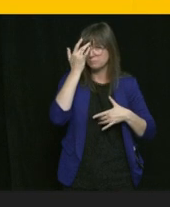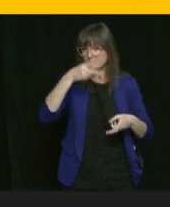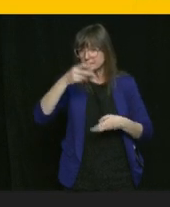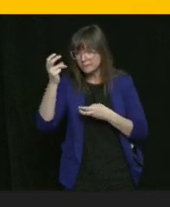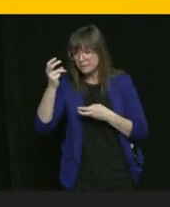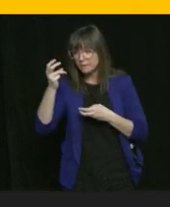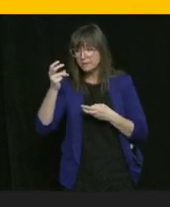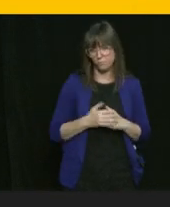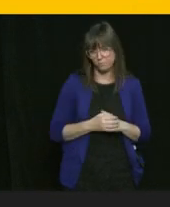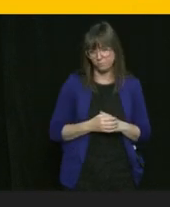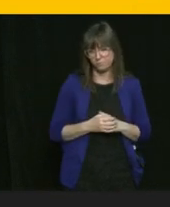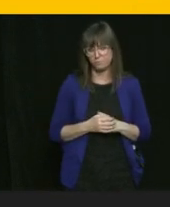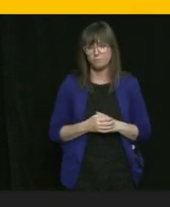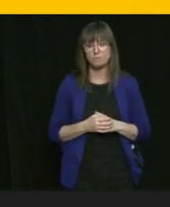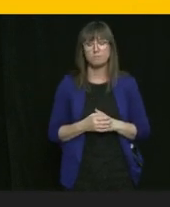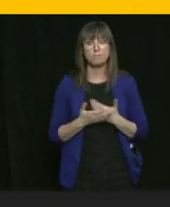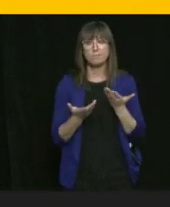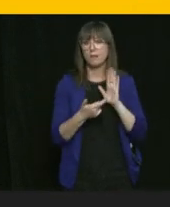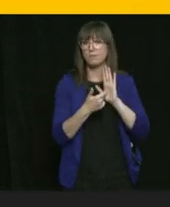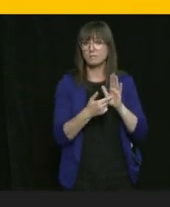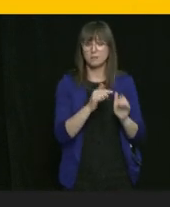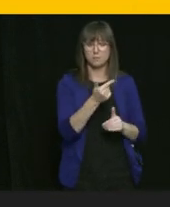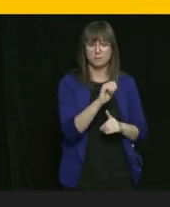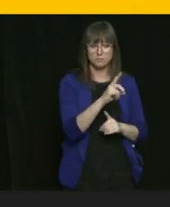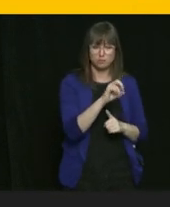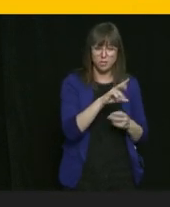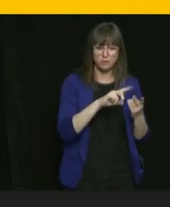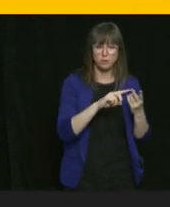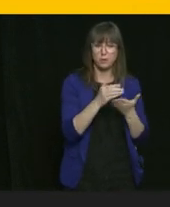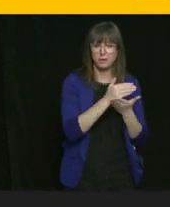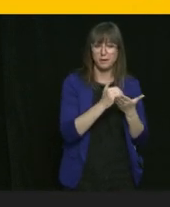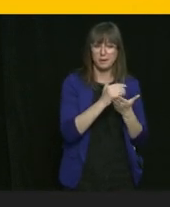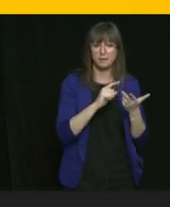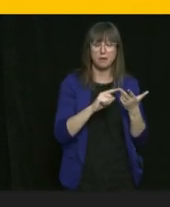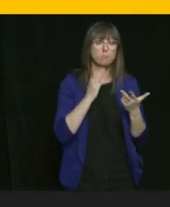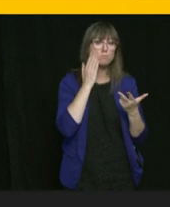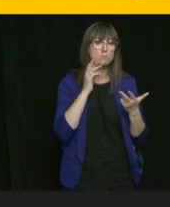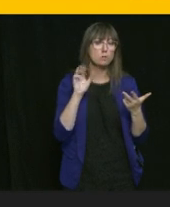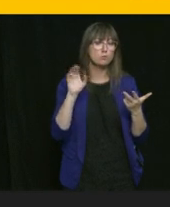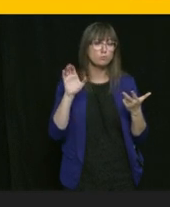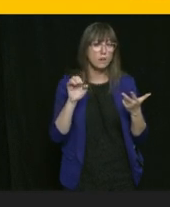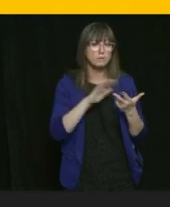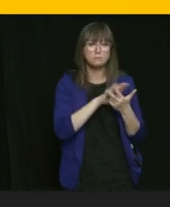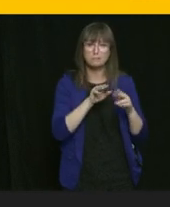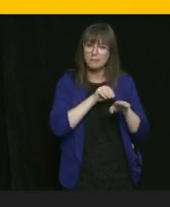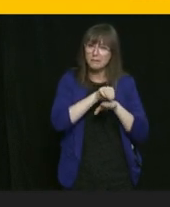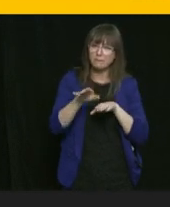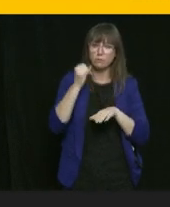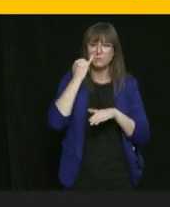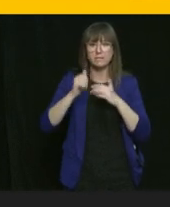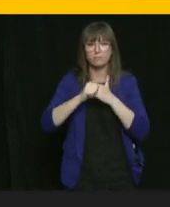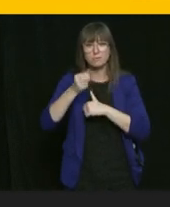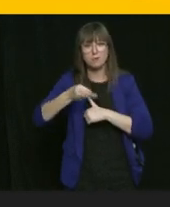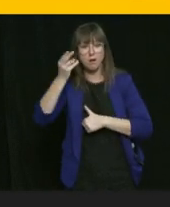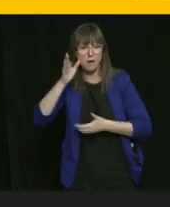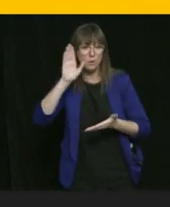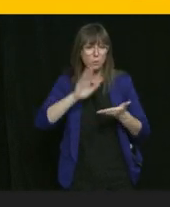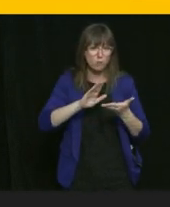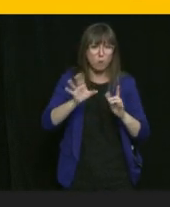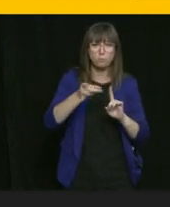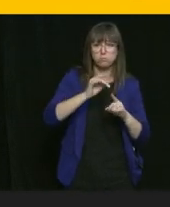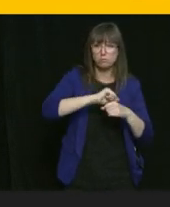in disproportionate such as gender, income, and race have influenced people's risk of being infected and becoming